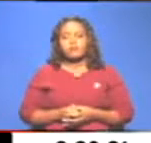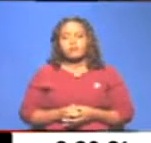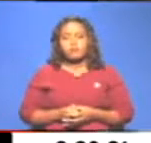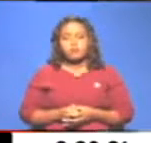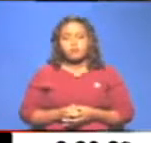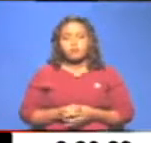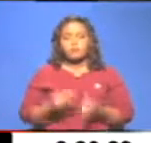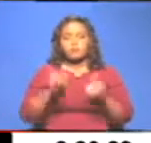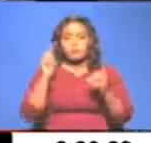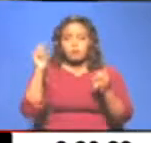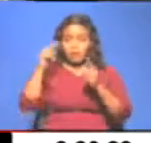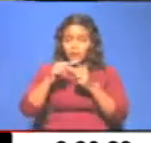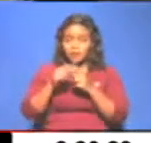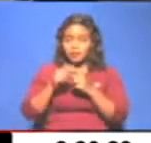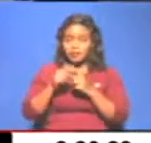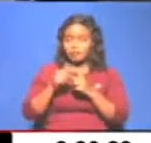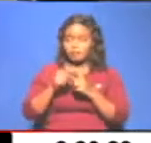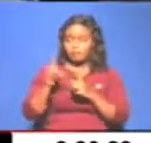until such a time as